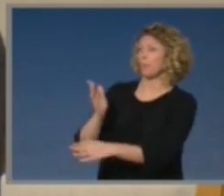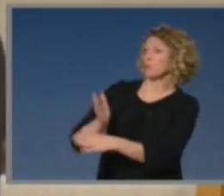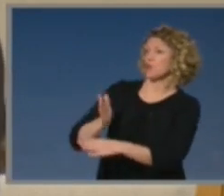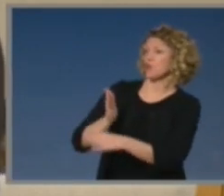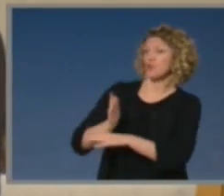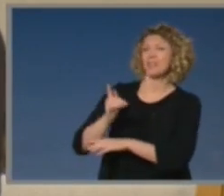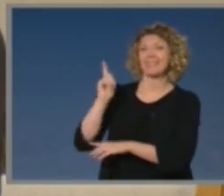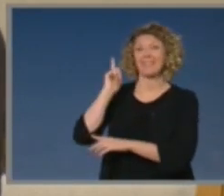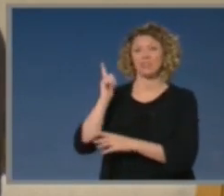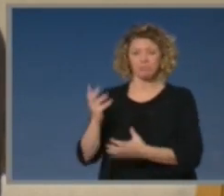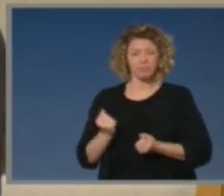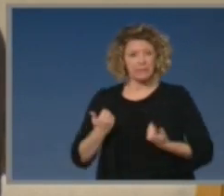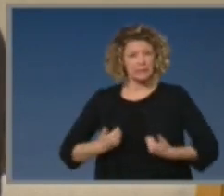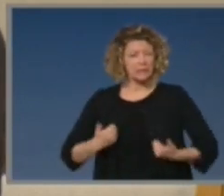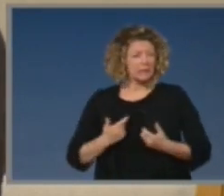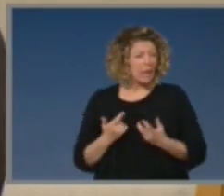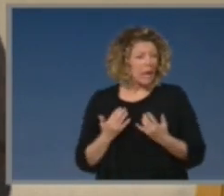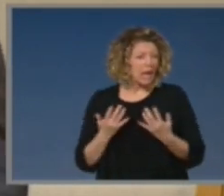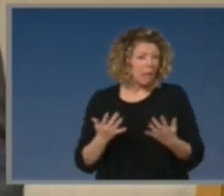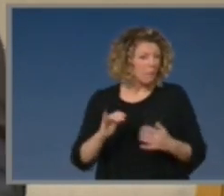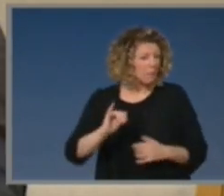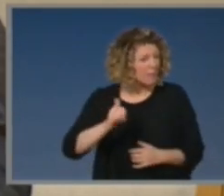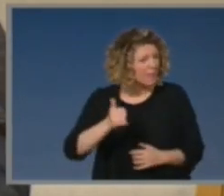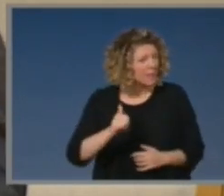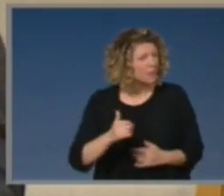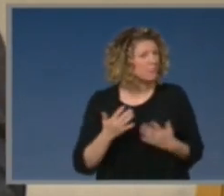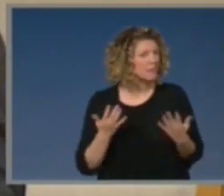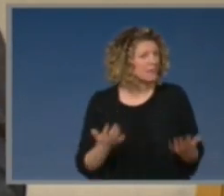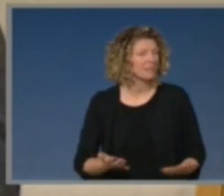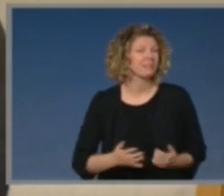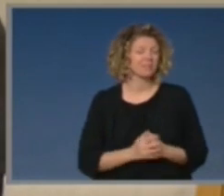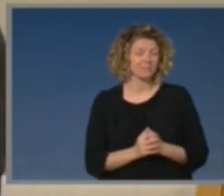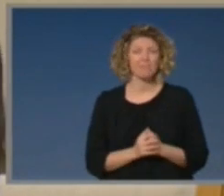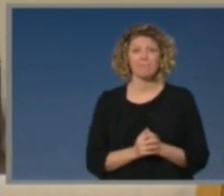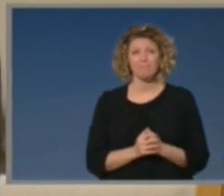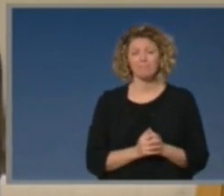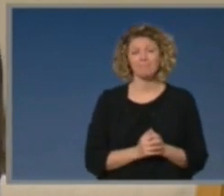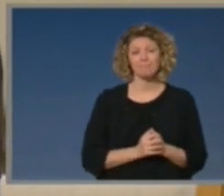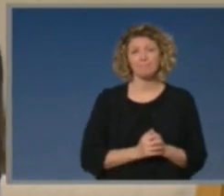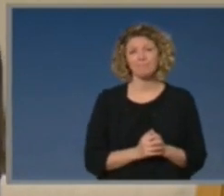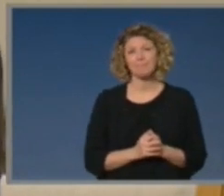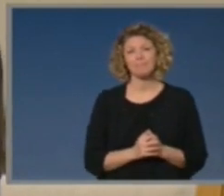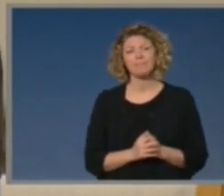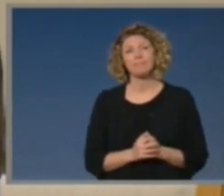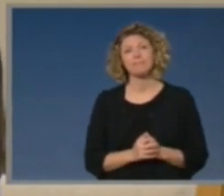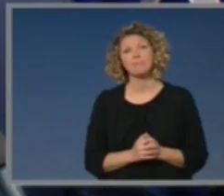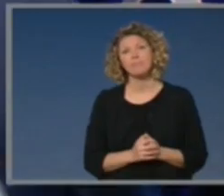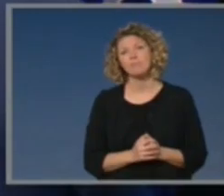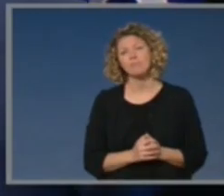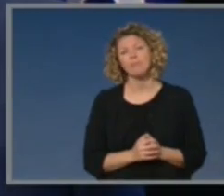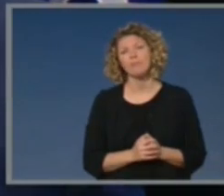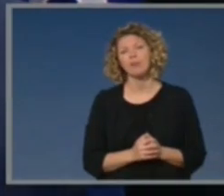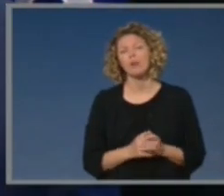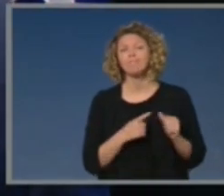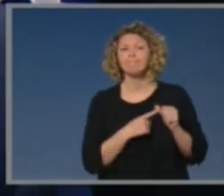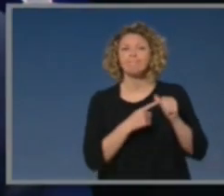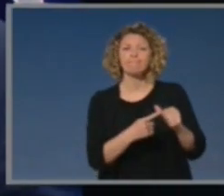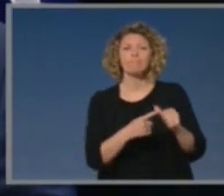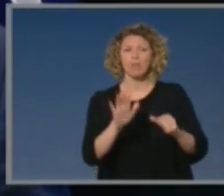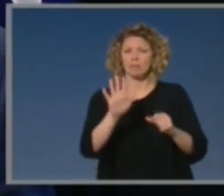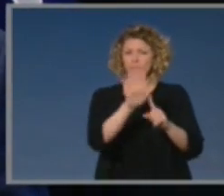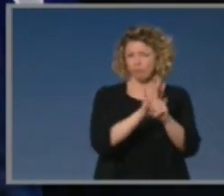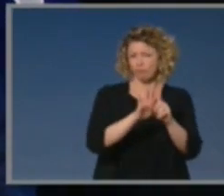cases potentially of COVID are involved in getting all of that school system up and running around the country? Well, the estimate from Treasury based